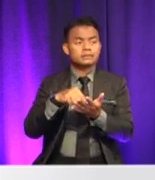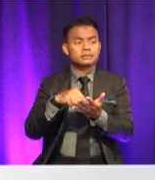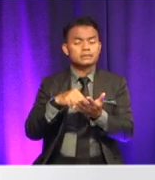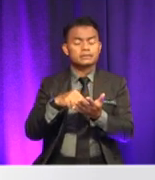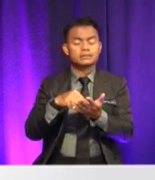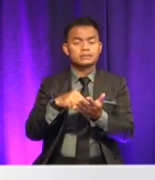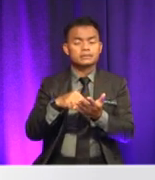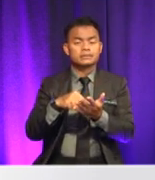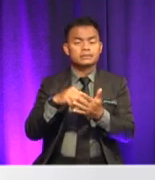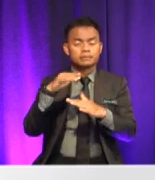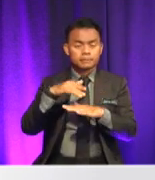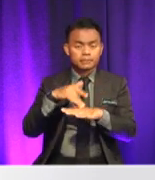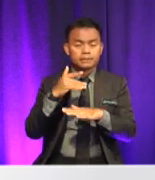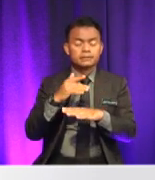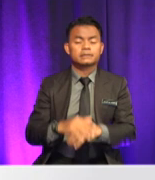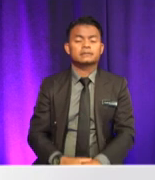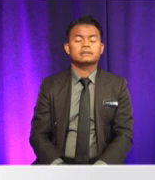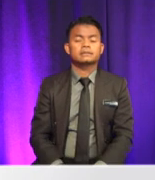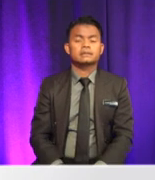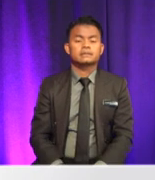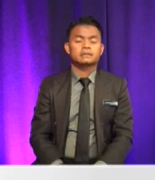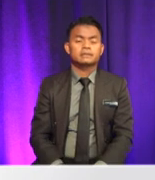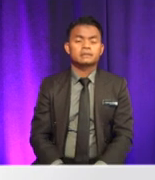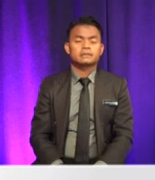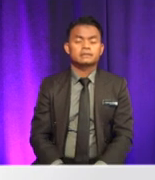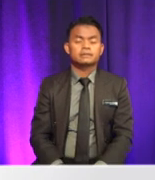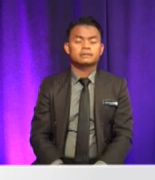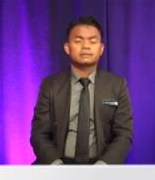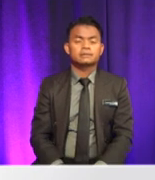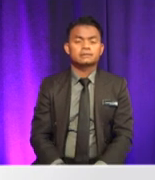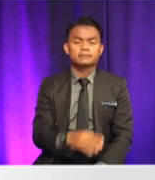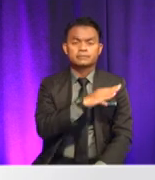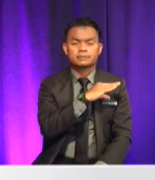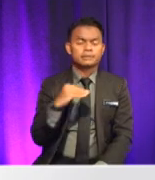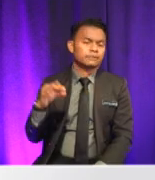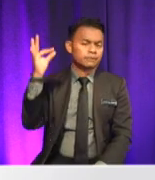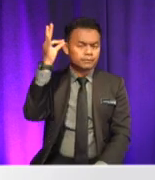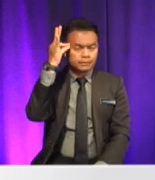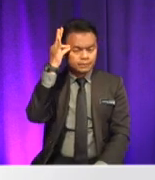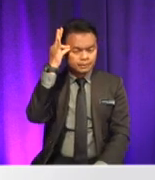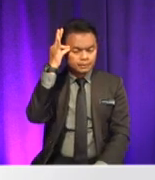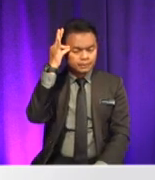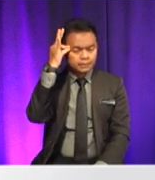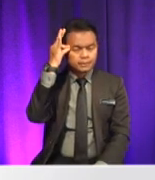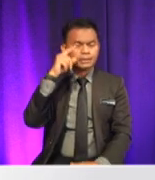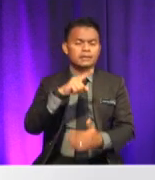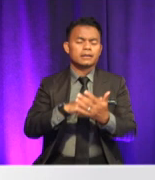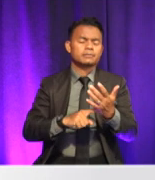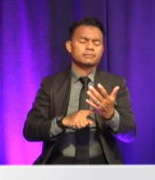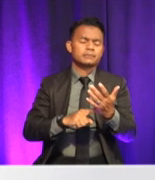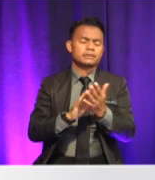Lani. And Lani was just looking up at the sky and then thought, what if I can